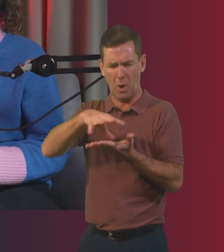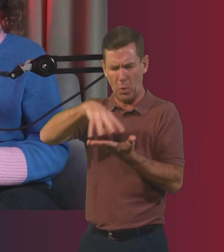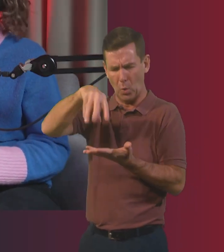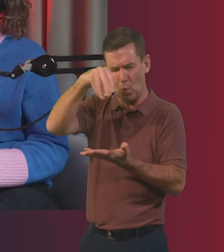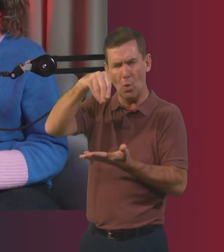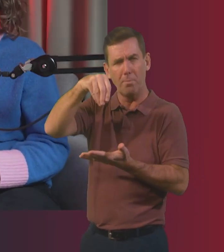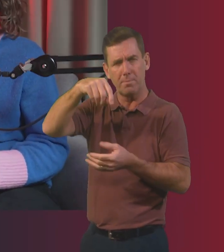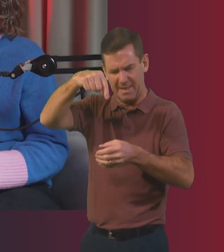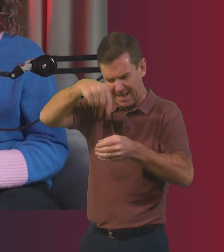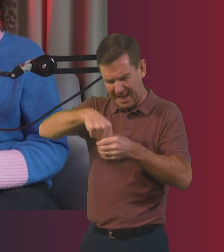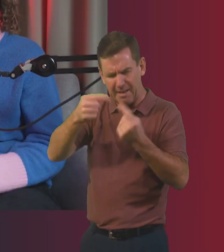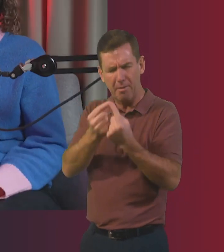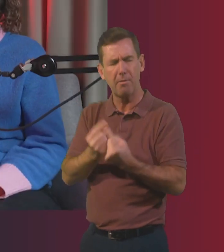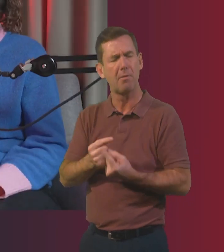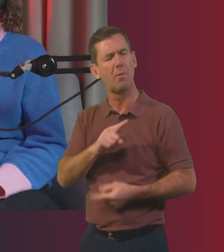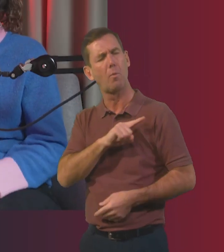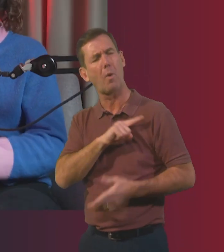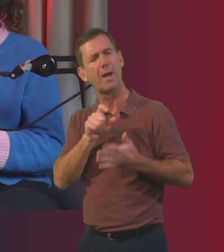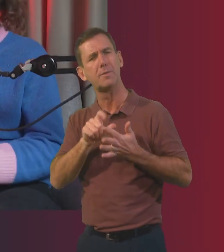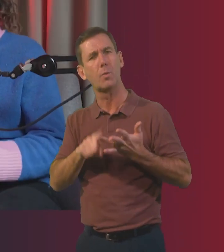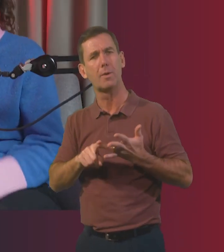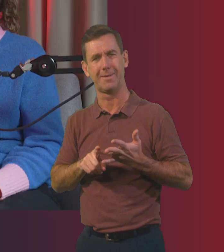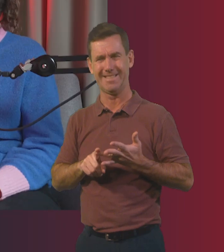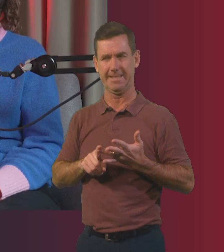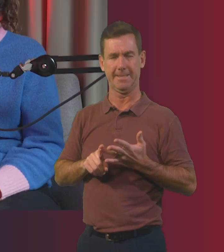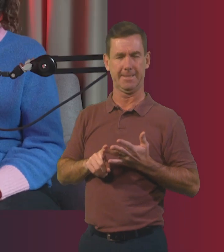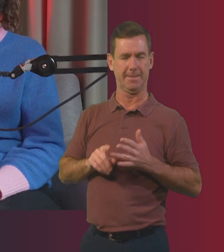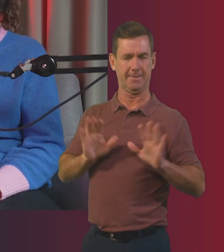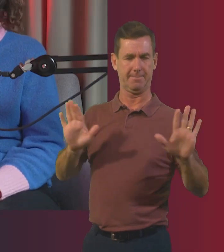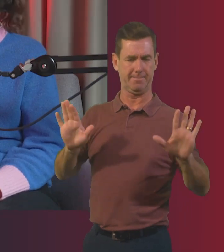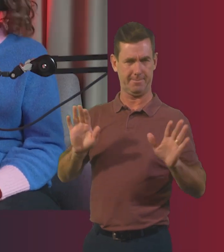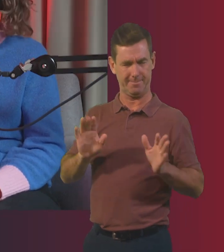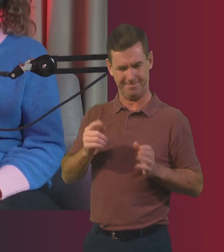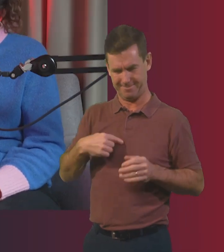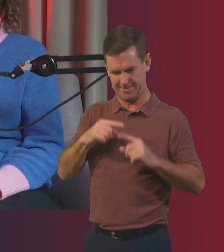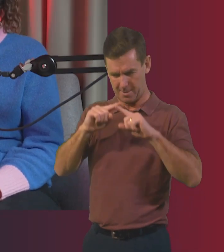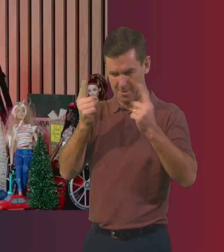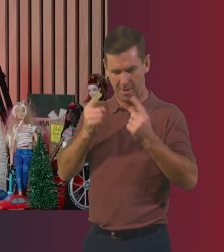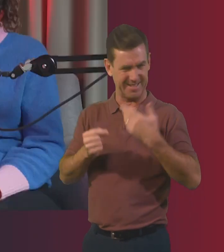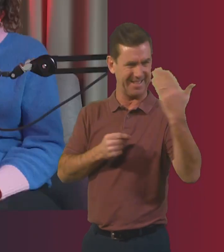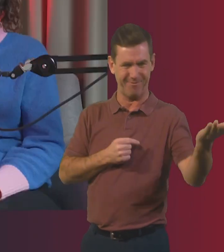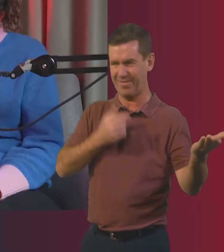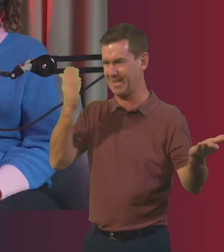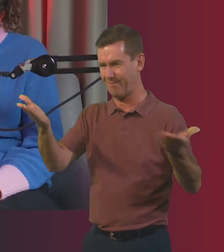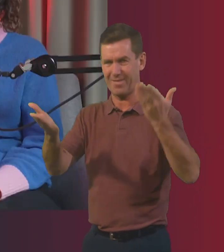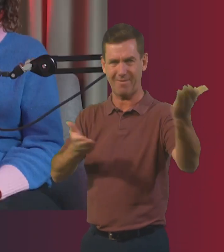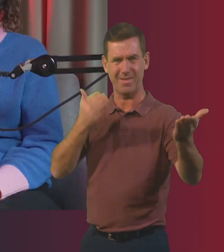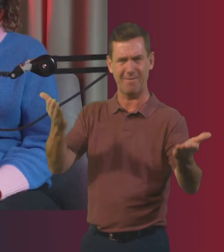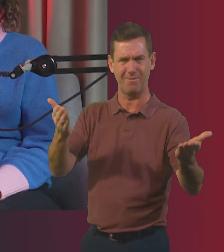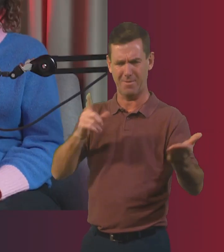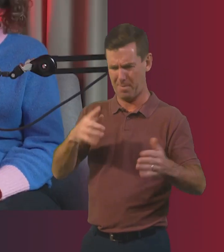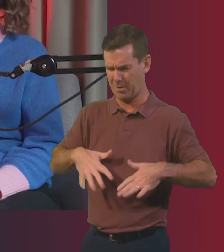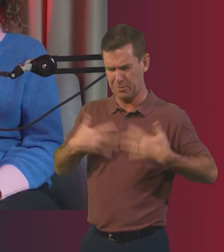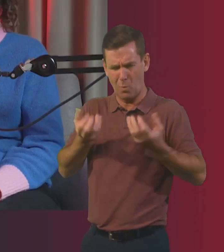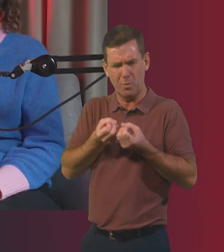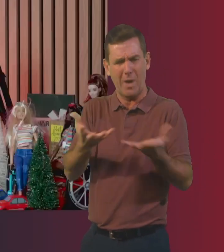very strange thing for people to do in their own time. And they're all a bit elaborate, so I was like, I can't give anything away, but I don't want to do food waste. So my